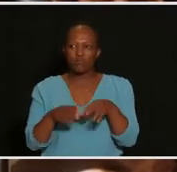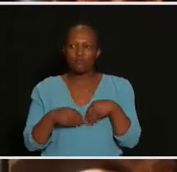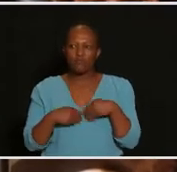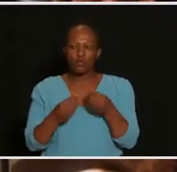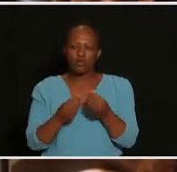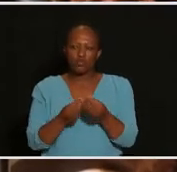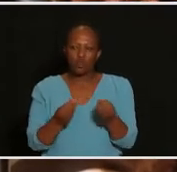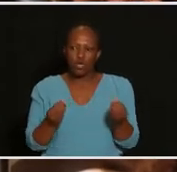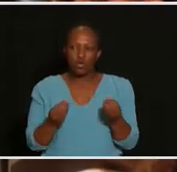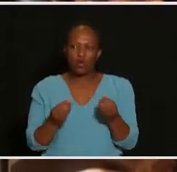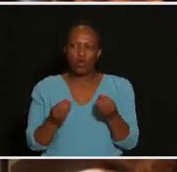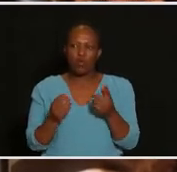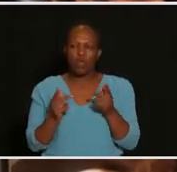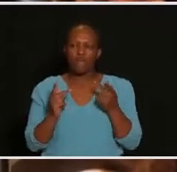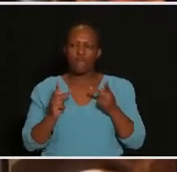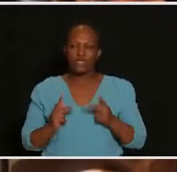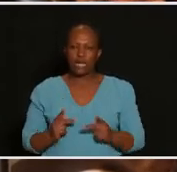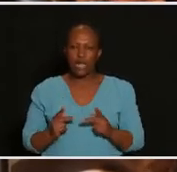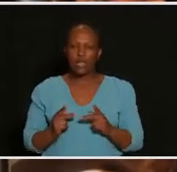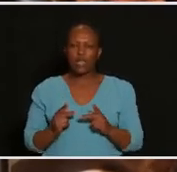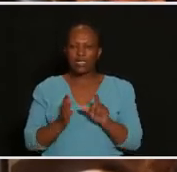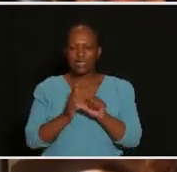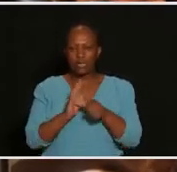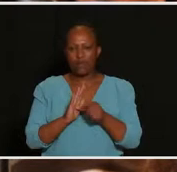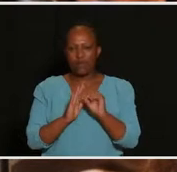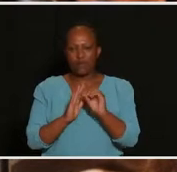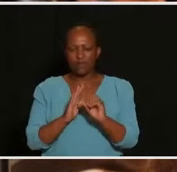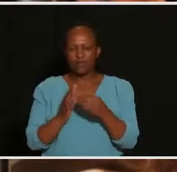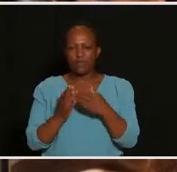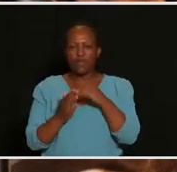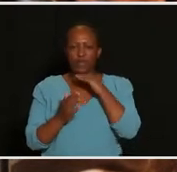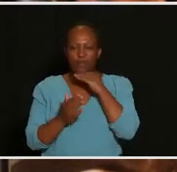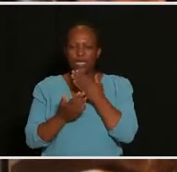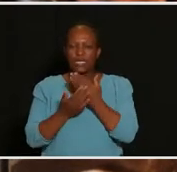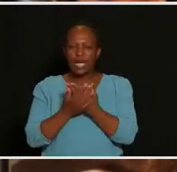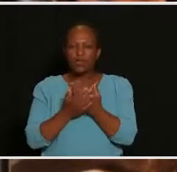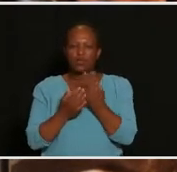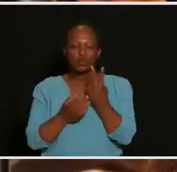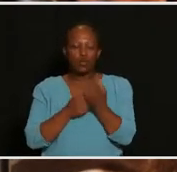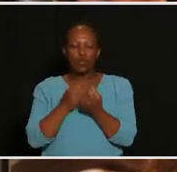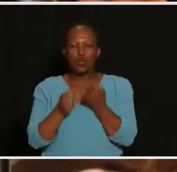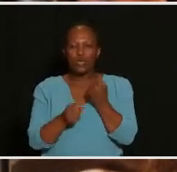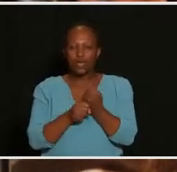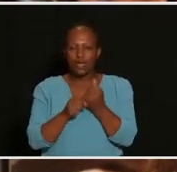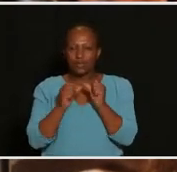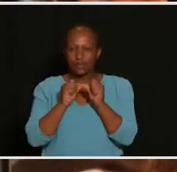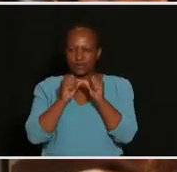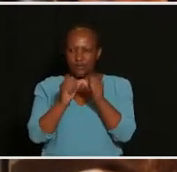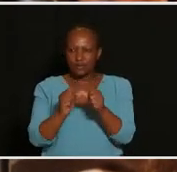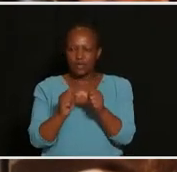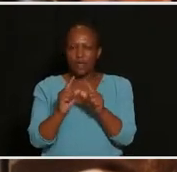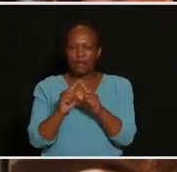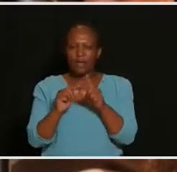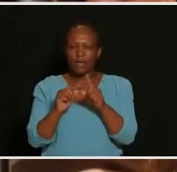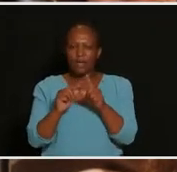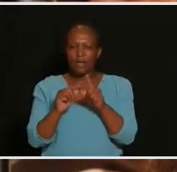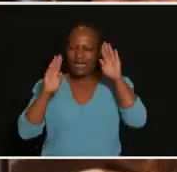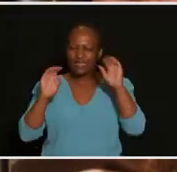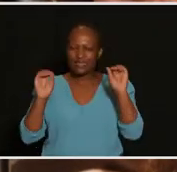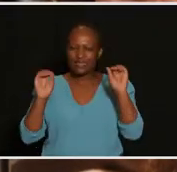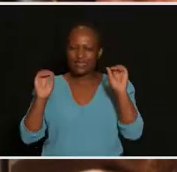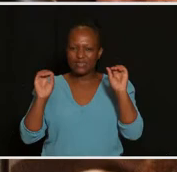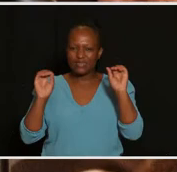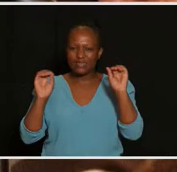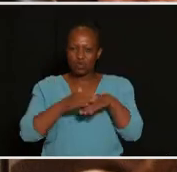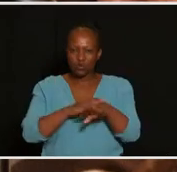challenged at that school so it means sometimes it can stay at home maybe for two years instead of going to the crash so that you